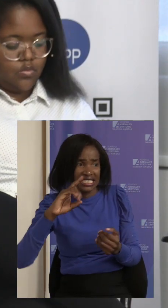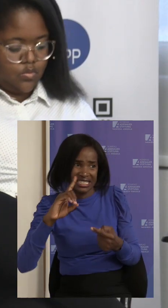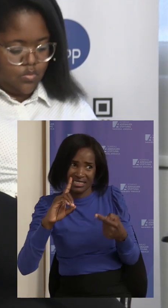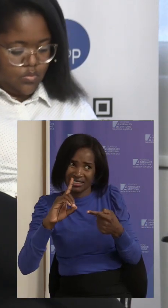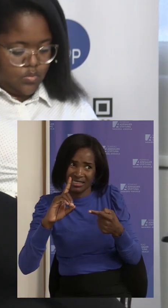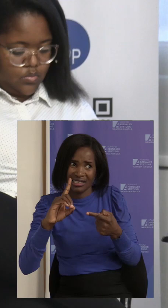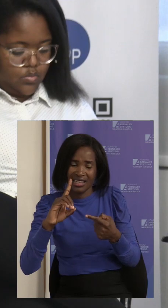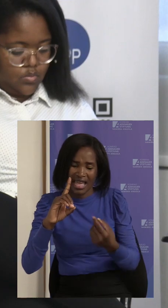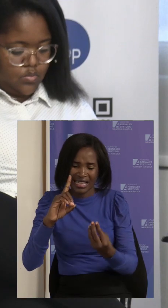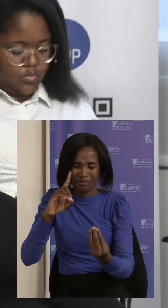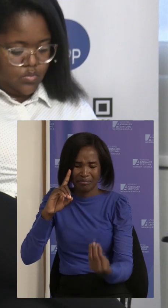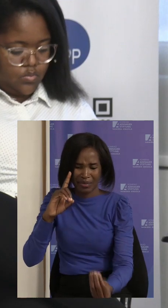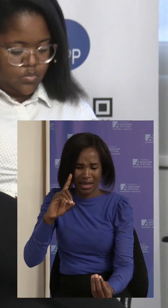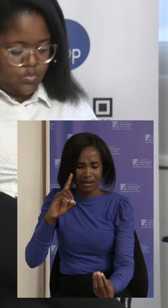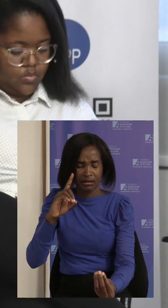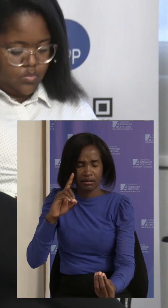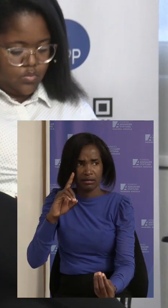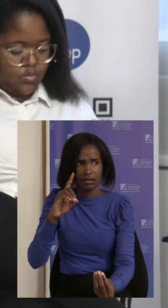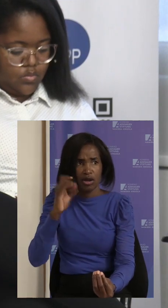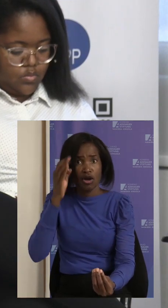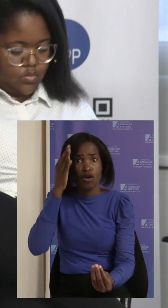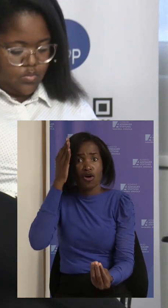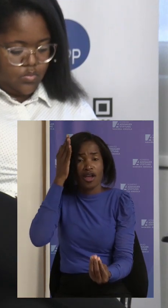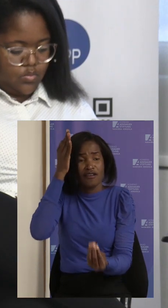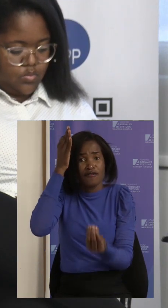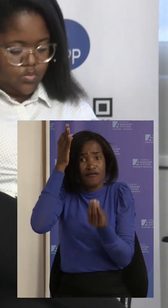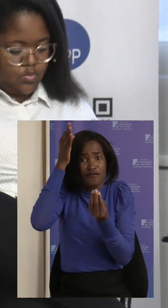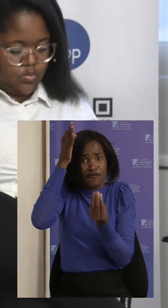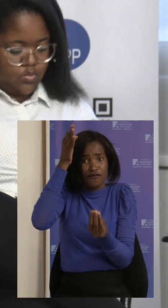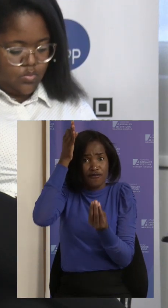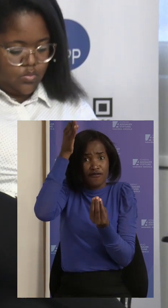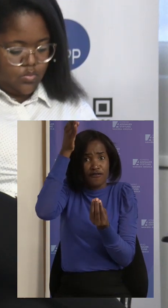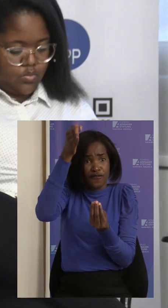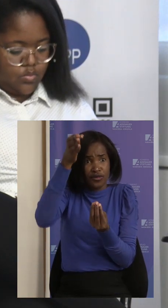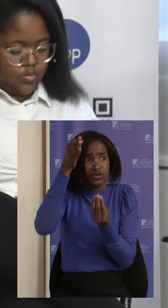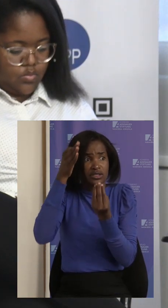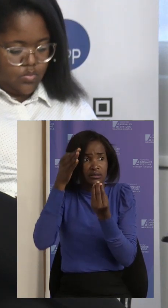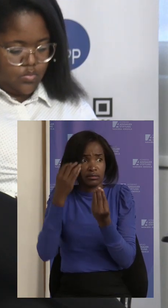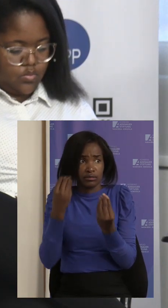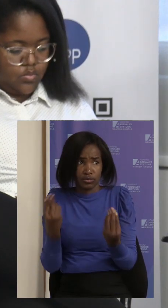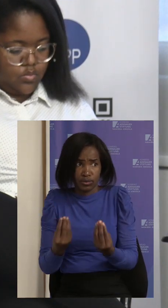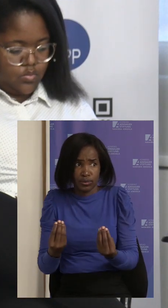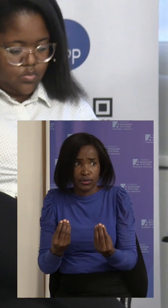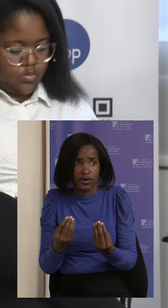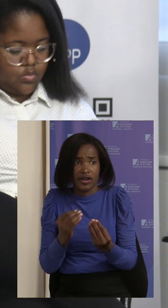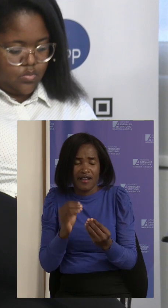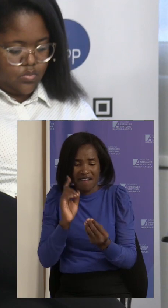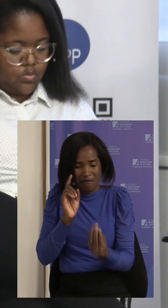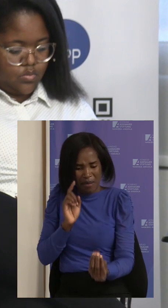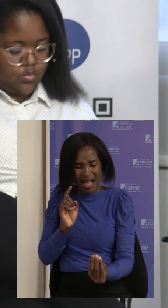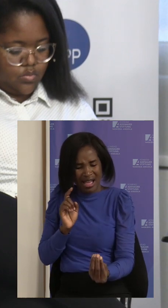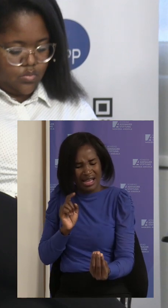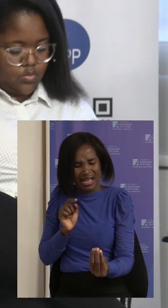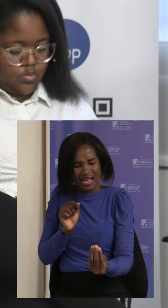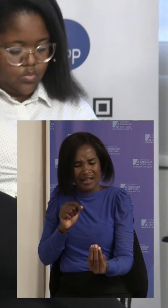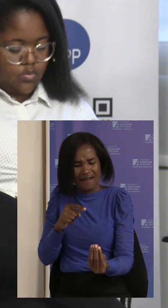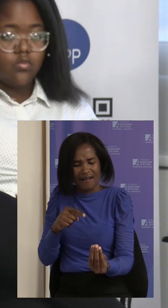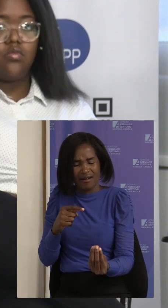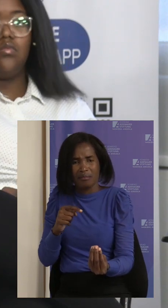the child's or a future citizen's potential is developed from the early ages